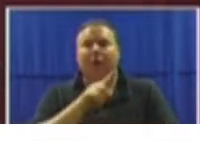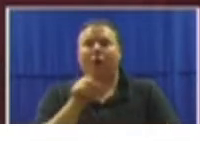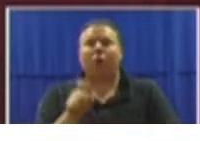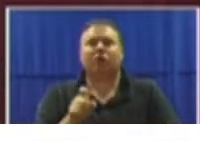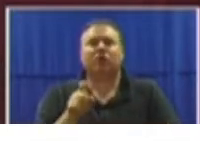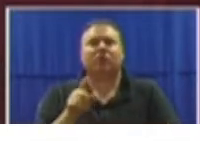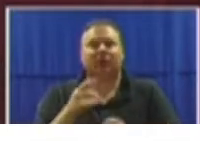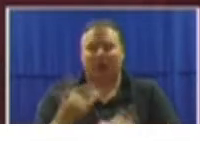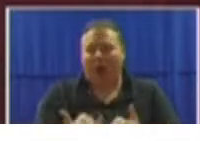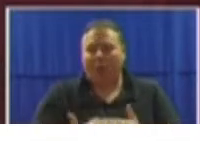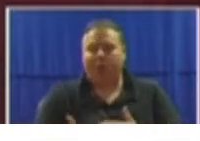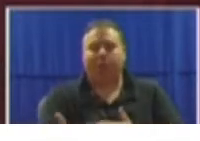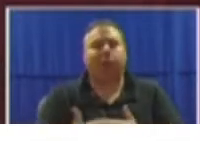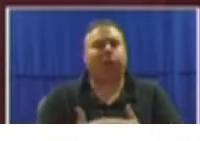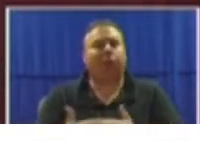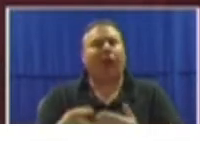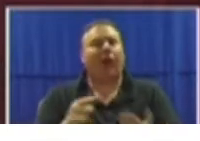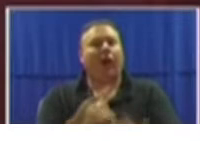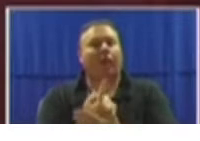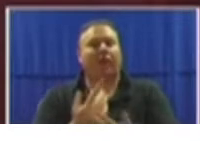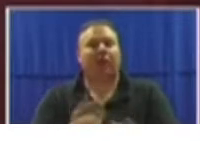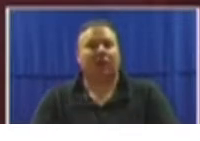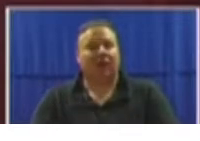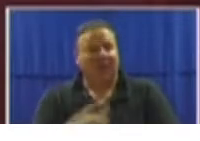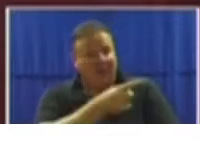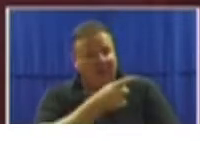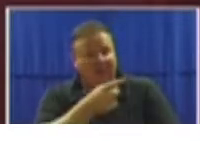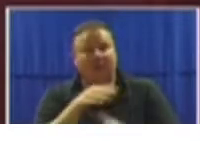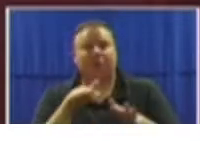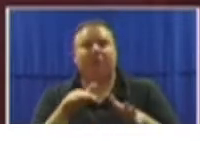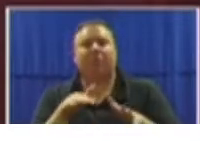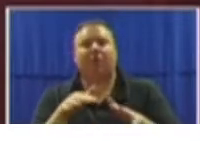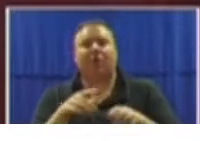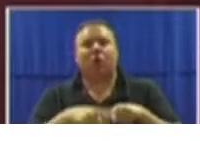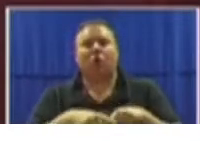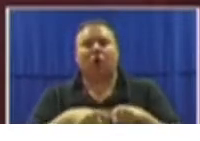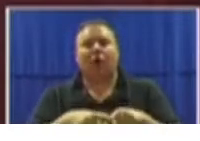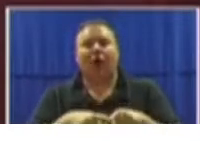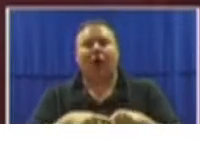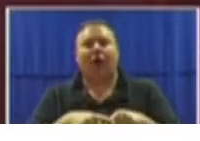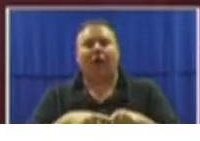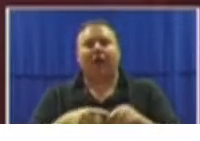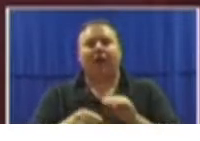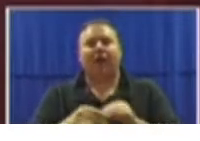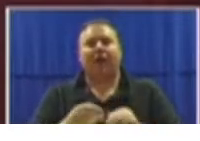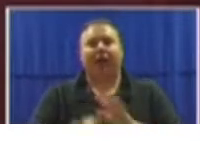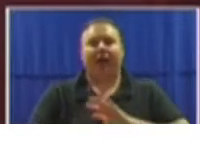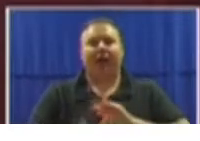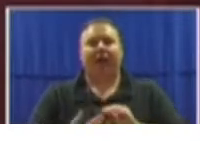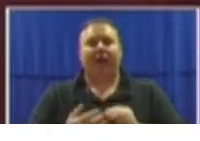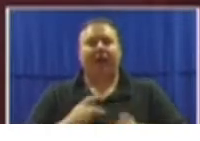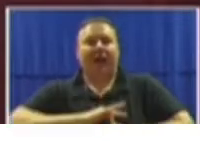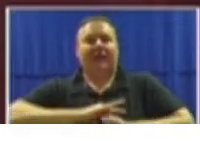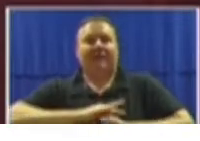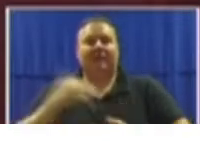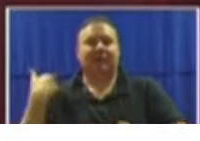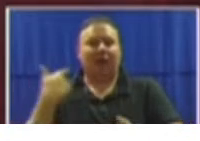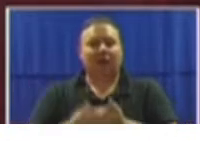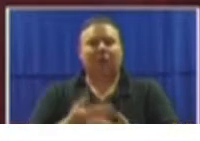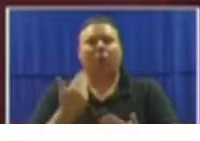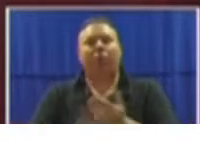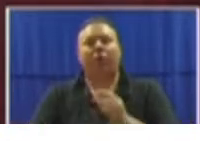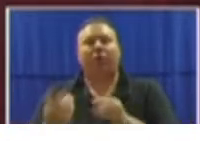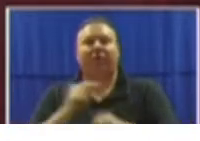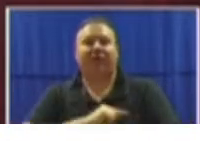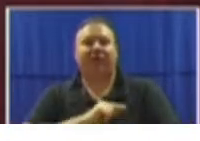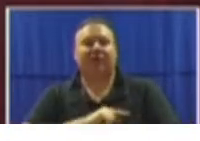interim? These individuals rely upon the innocent until proven guilty legal principle and get to keep